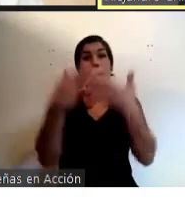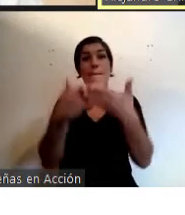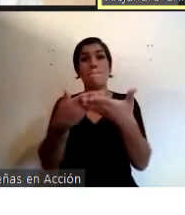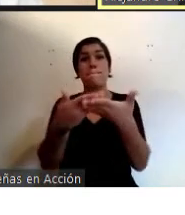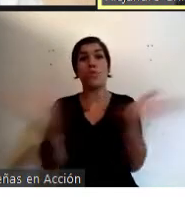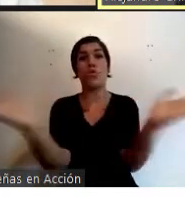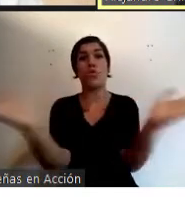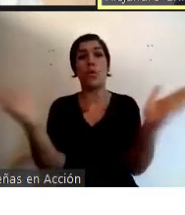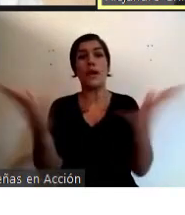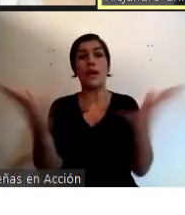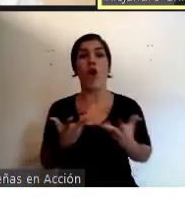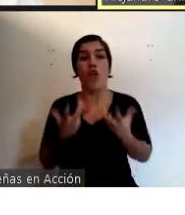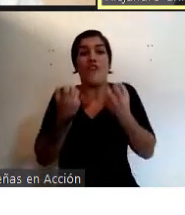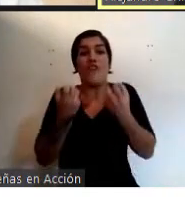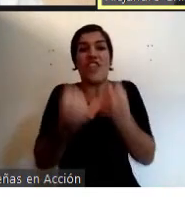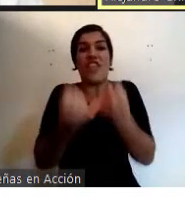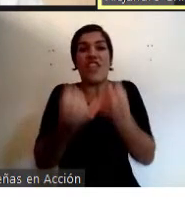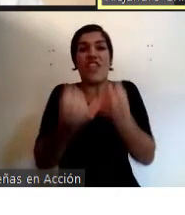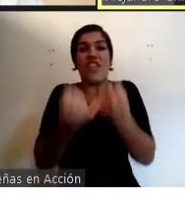to solidarity.